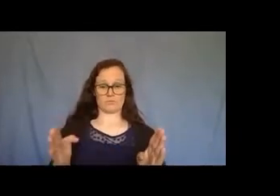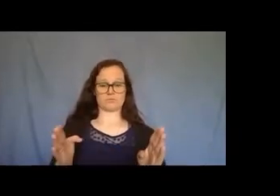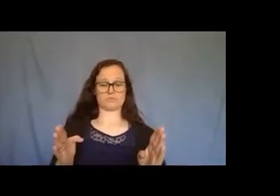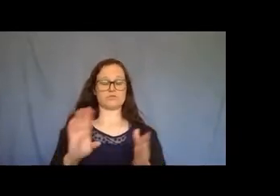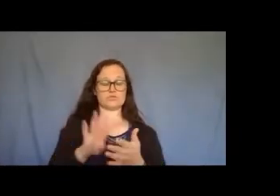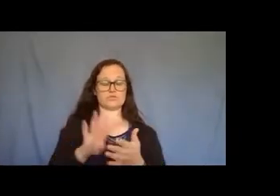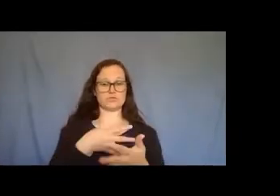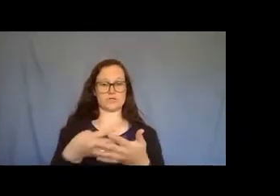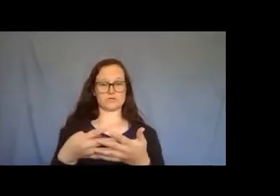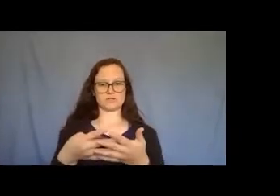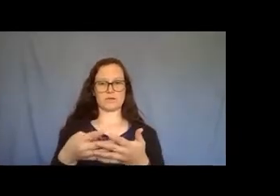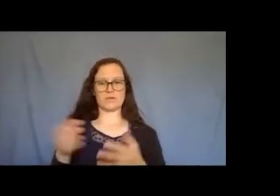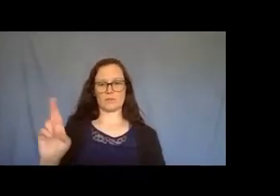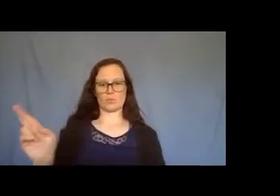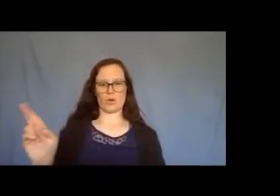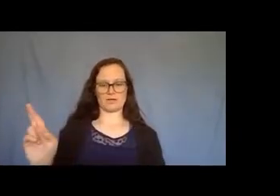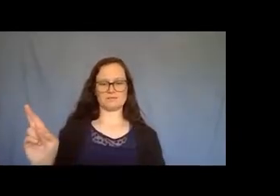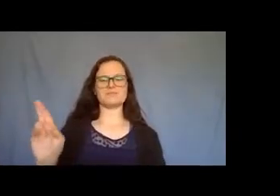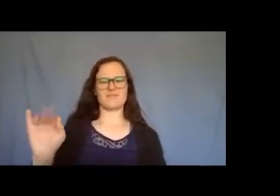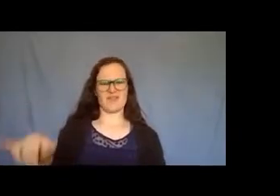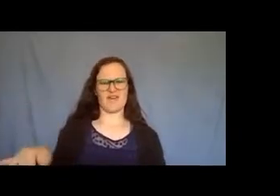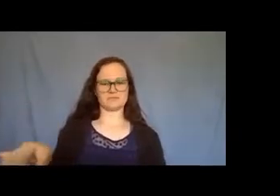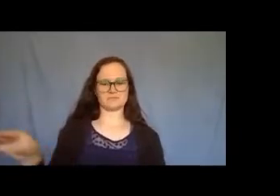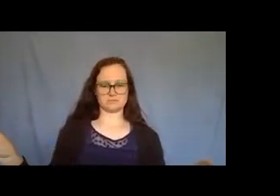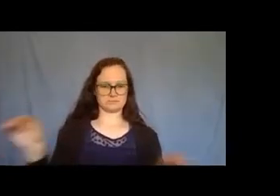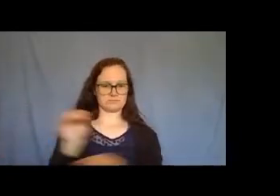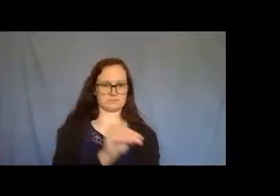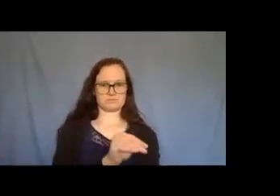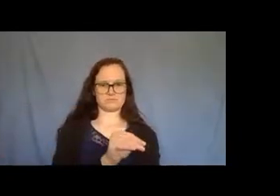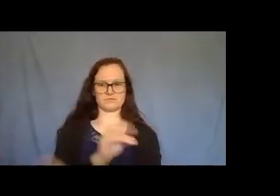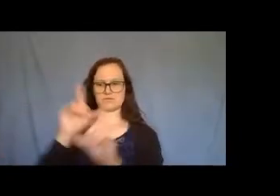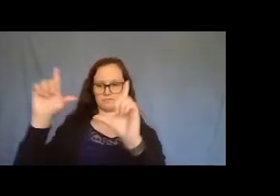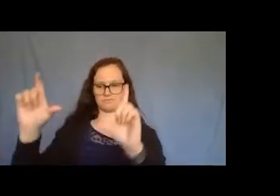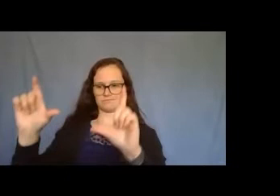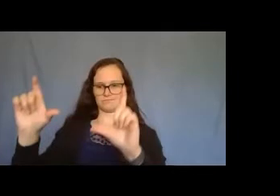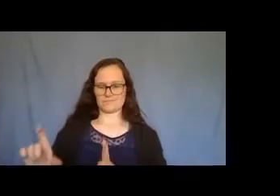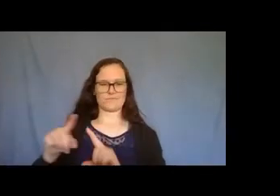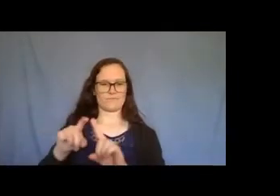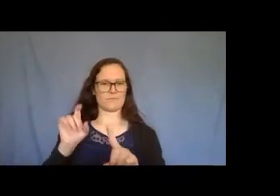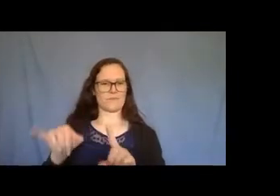on the right, just two screenshots from that analysis.